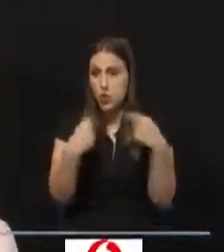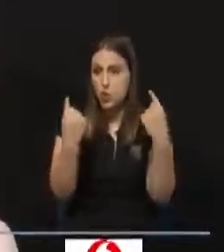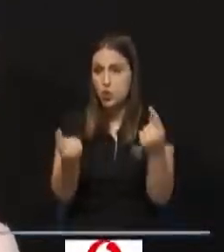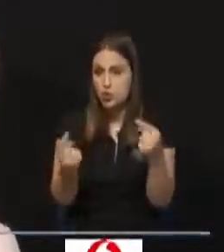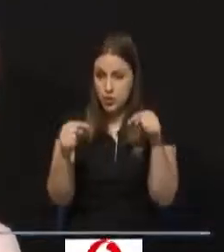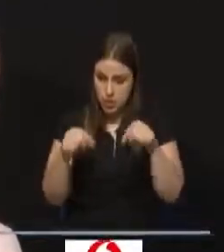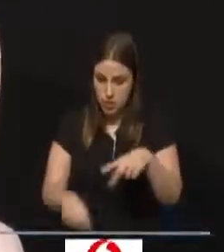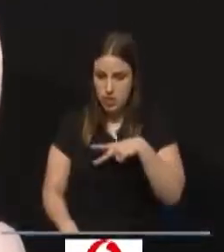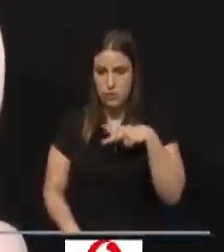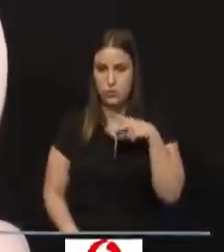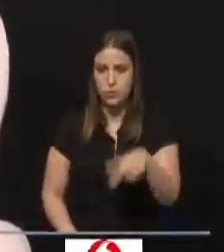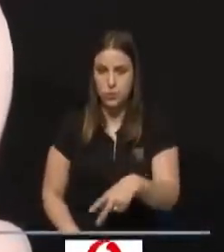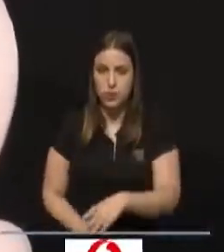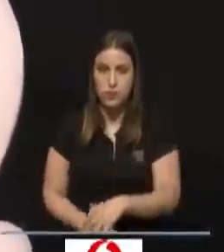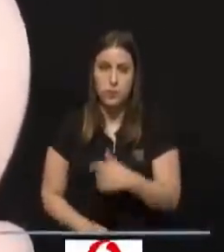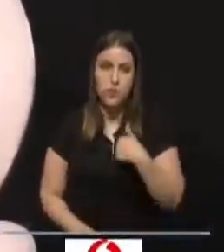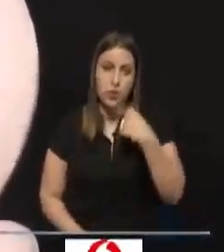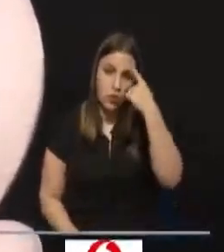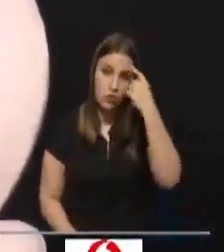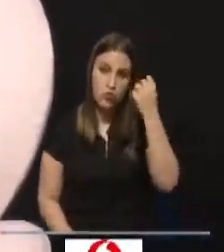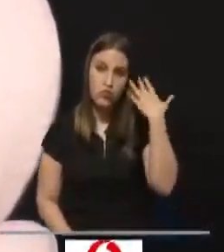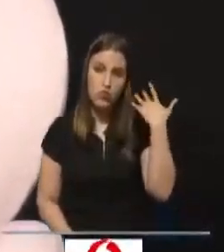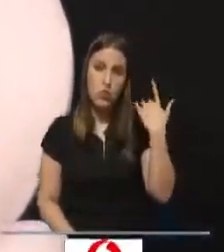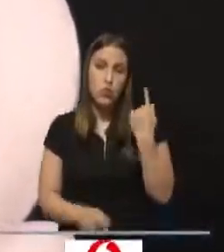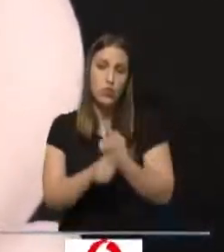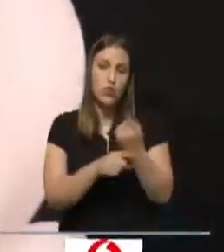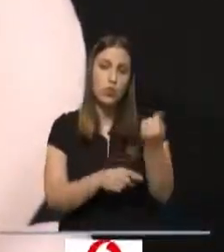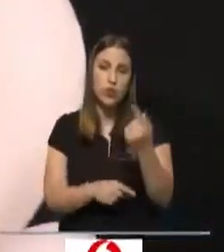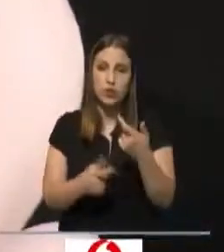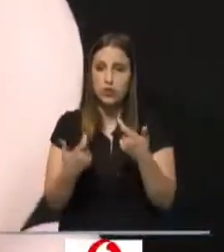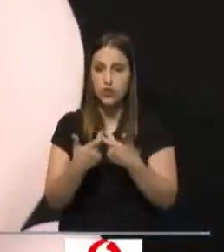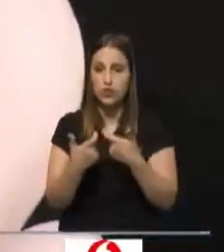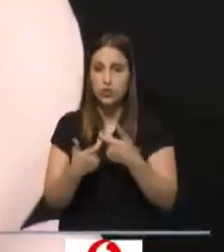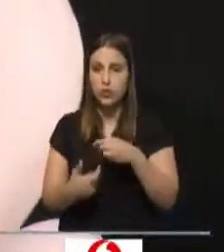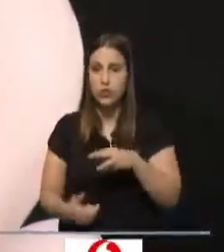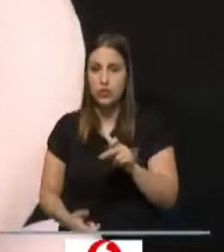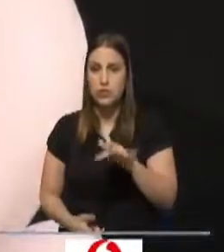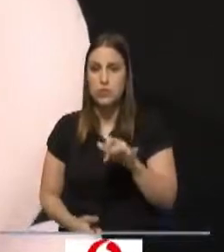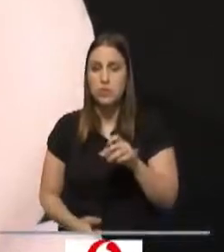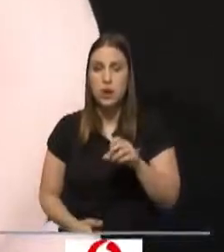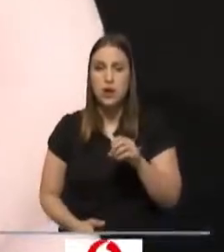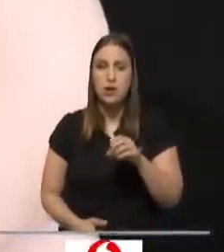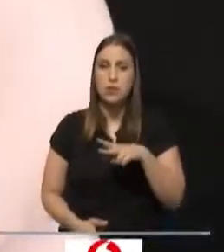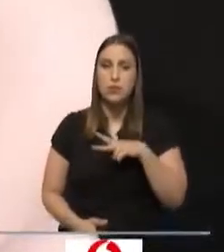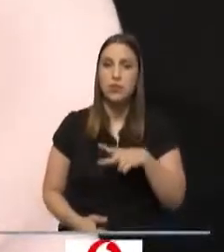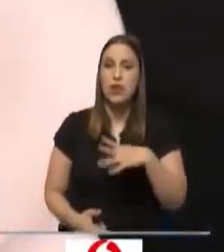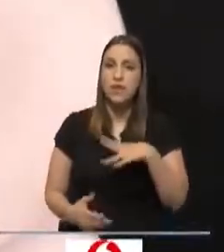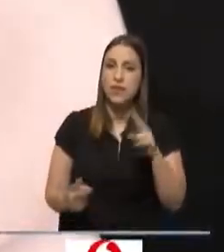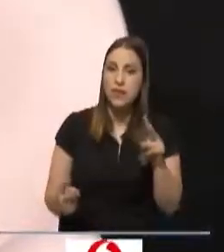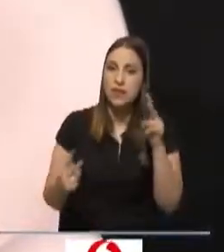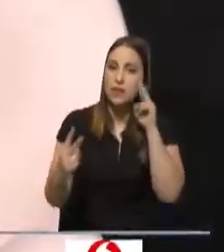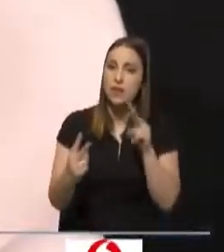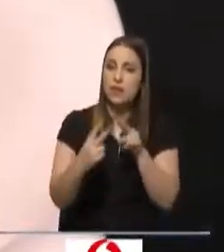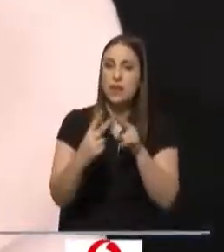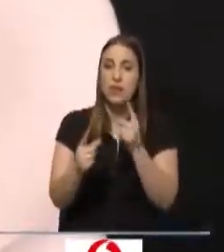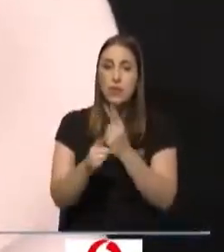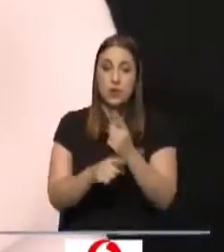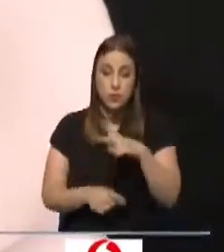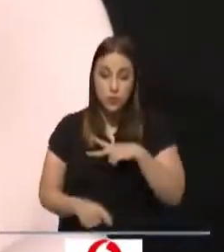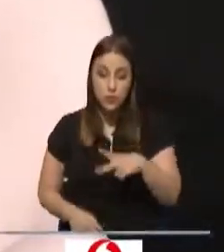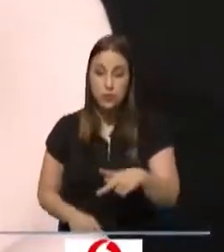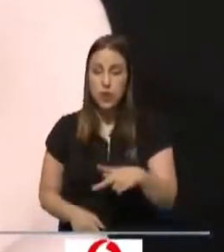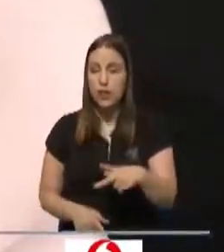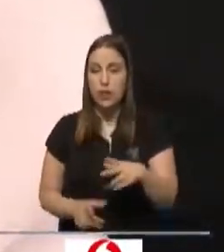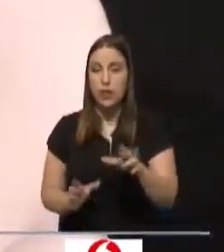work remotely with other companies. I understand why Mario's colleagues want to meet in Portugal, because Portugal is a